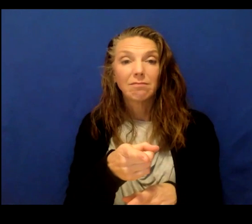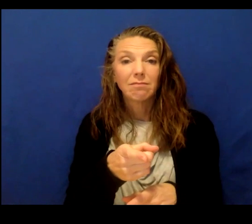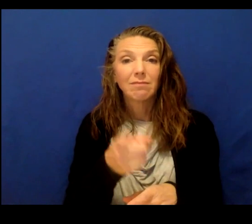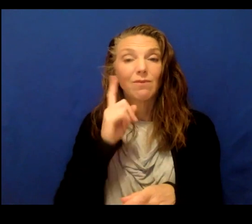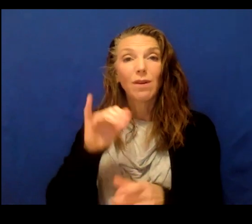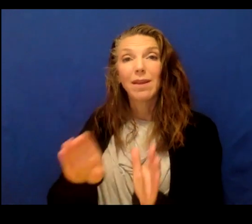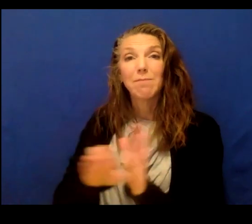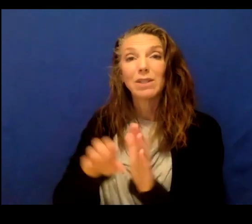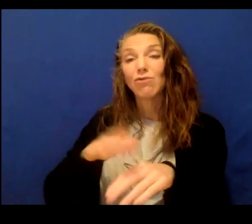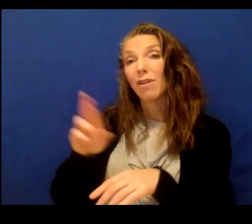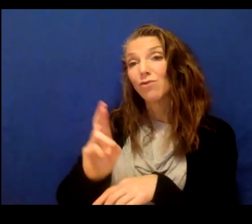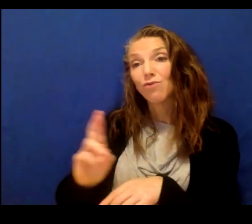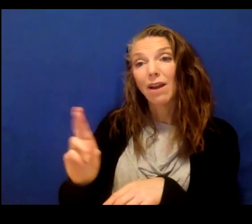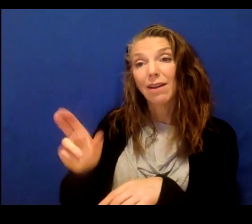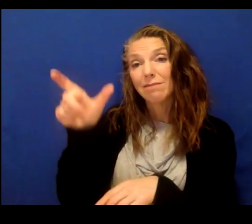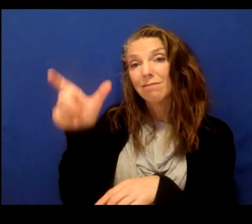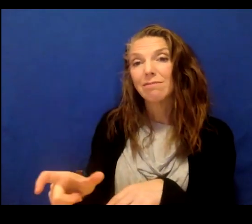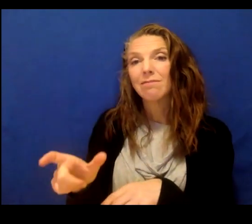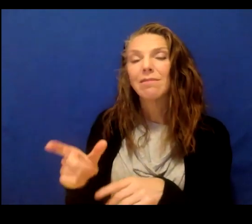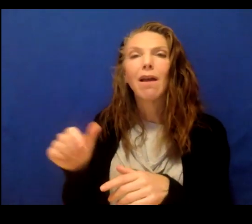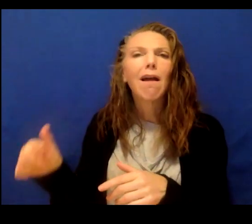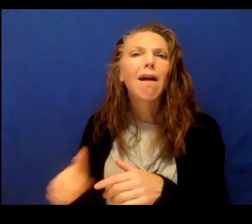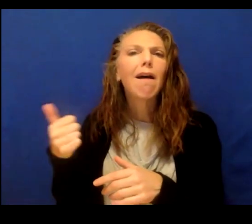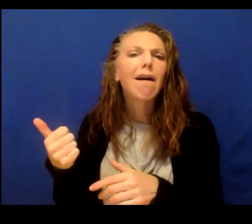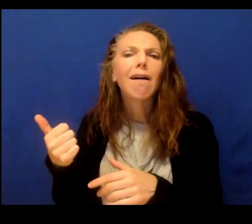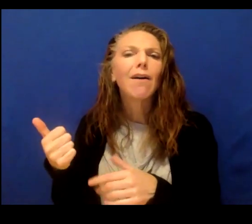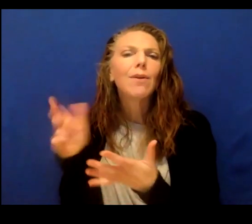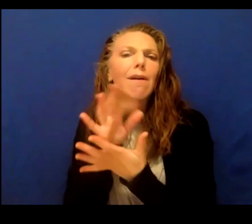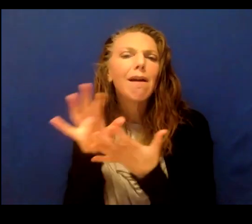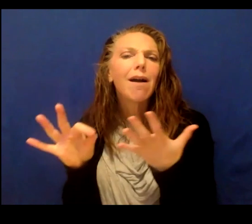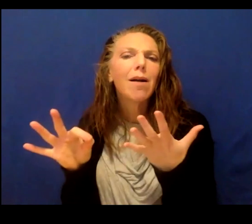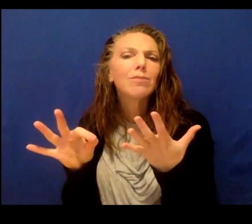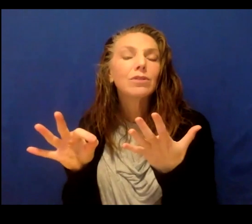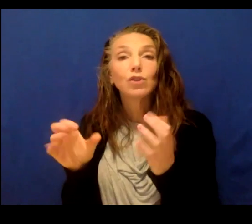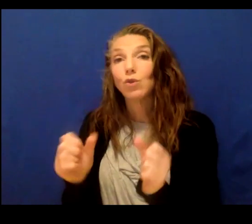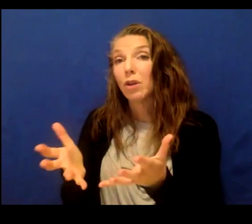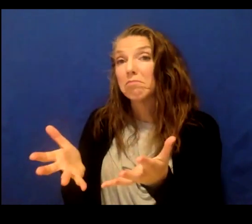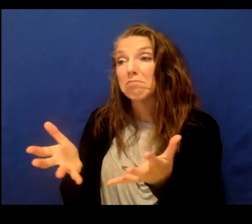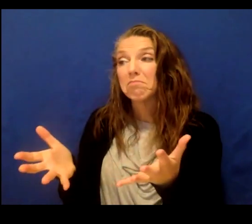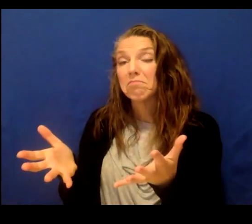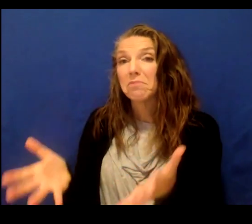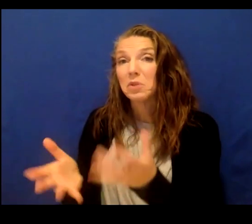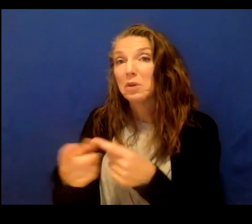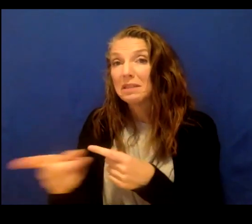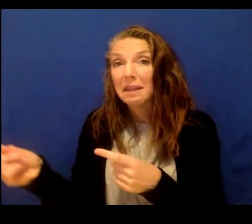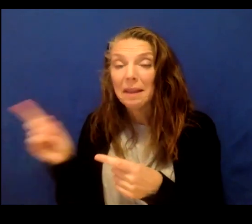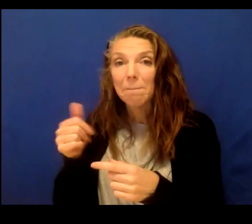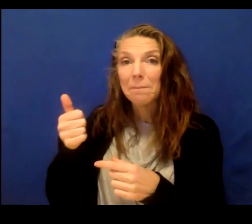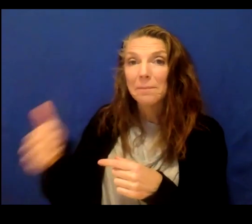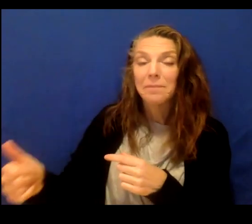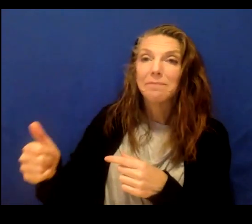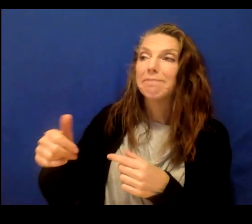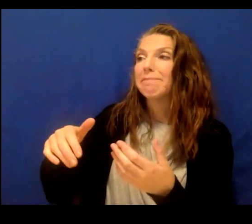on the right and think of what are some more opportunities that you could encourage, exploration or